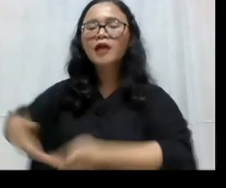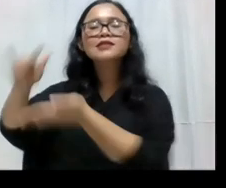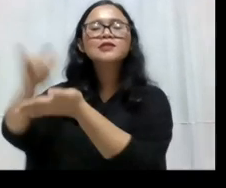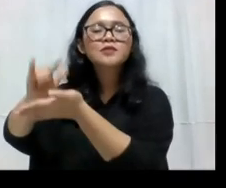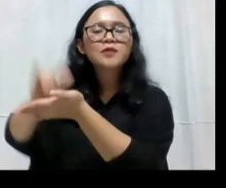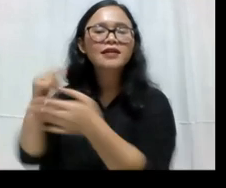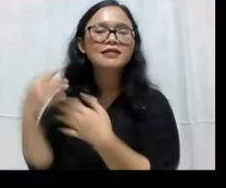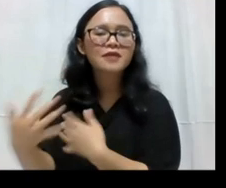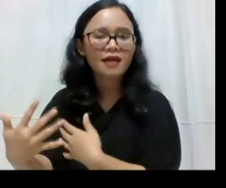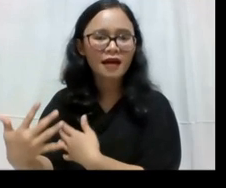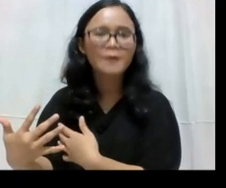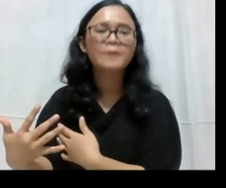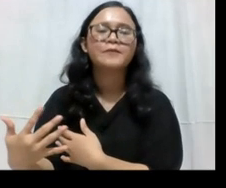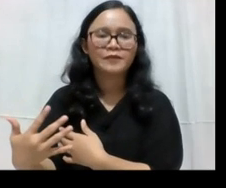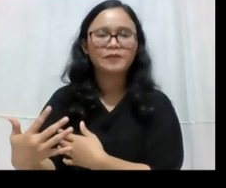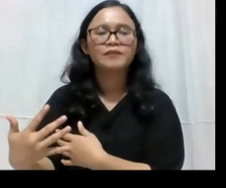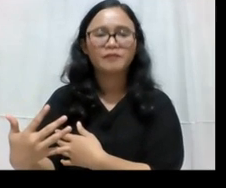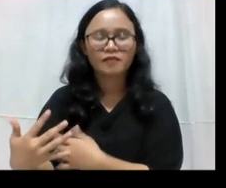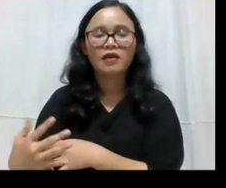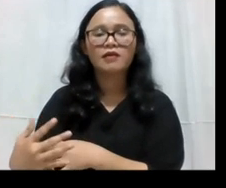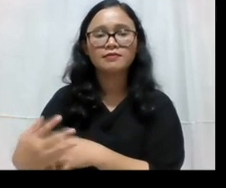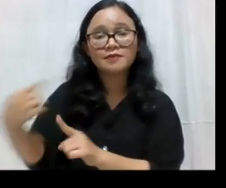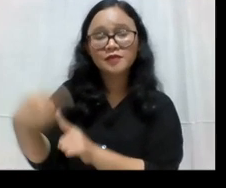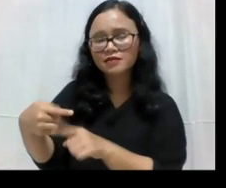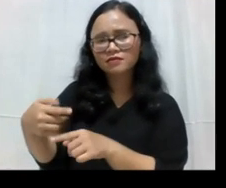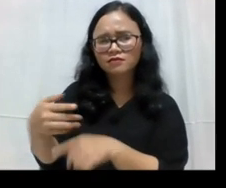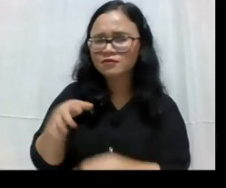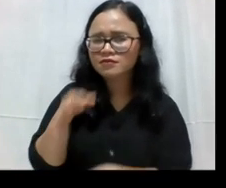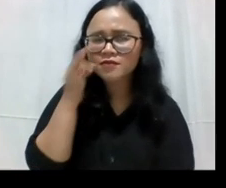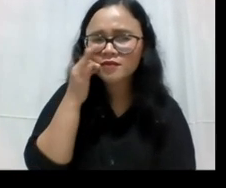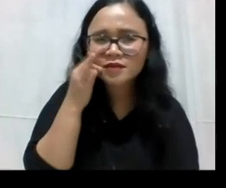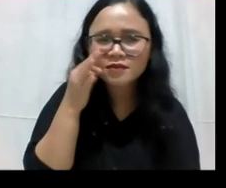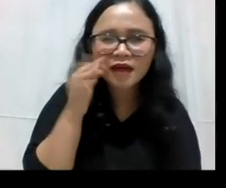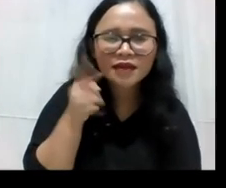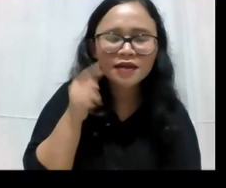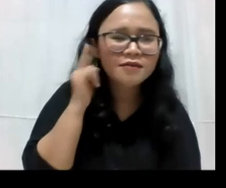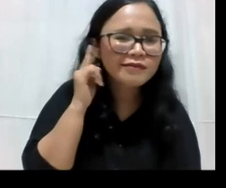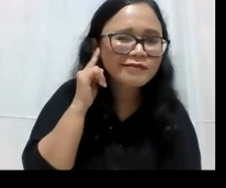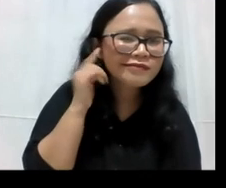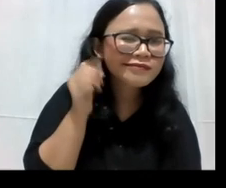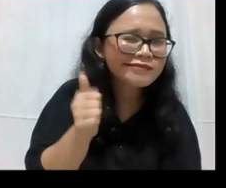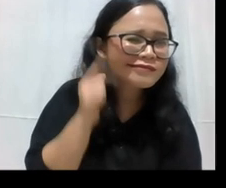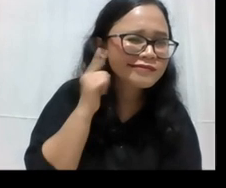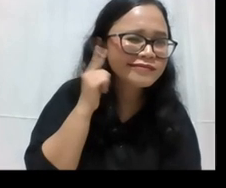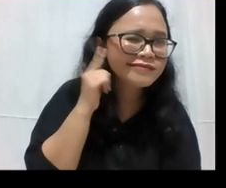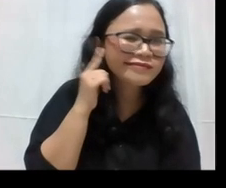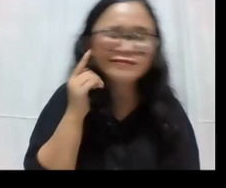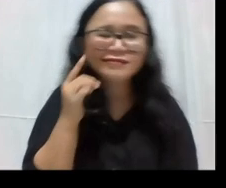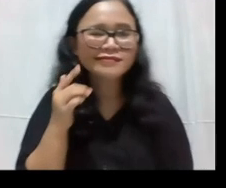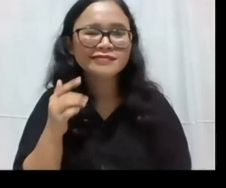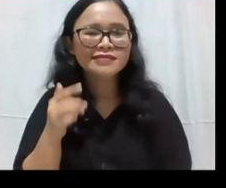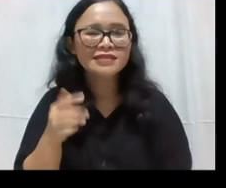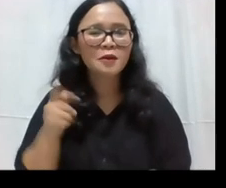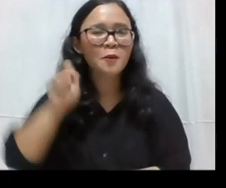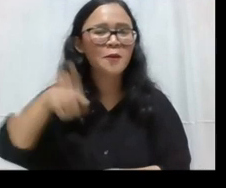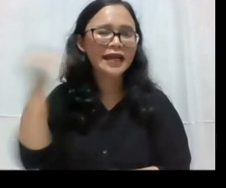and post the end of the lockdown? Sorry, I'm having some audio issue here on my end. I'm just gonna use my headphones,